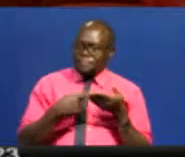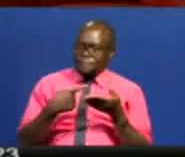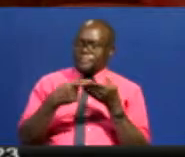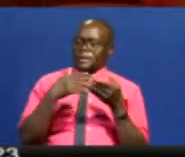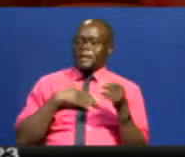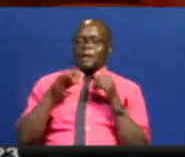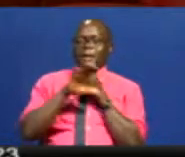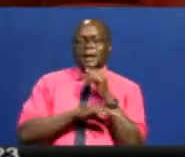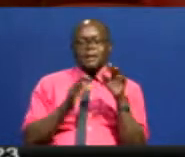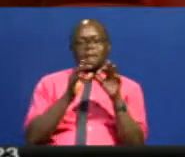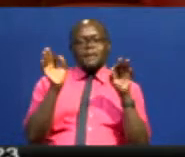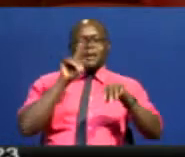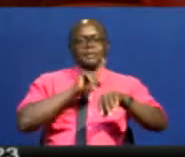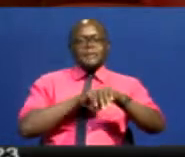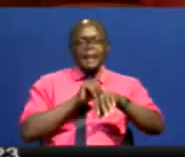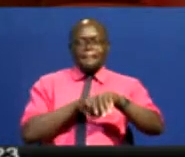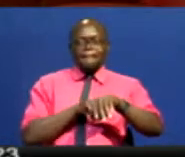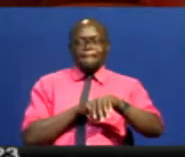country for a very long time.